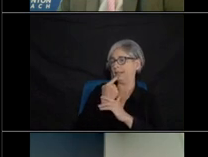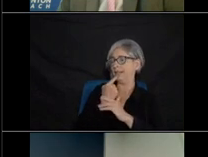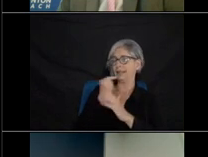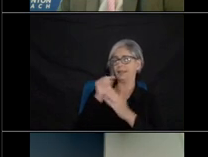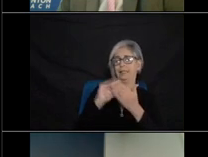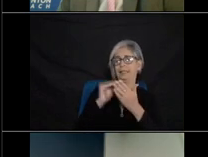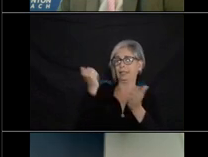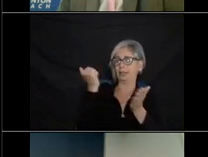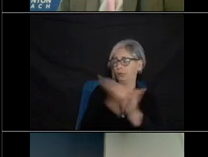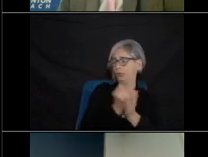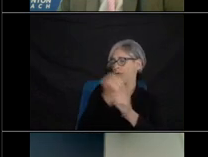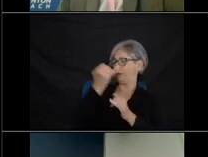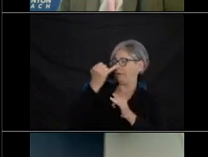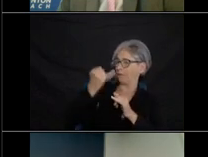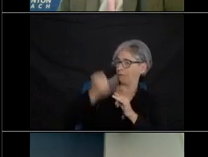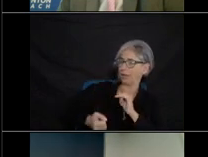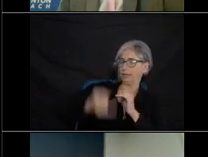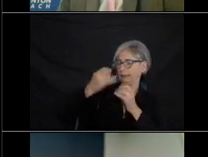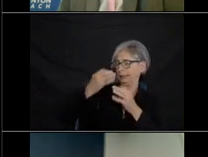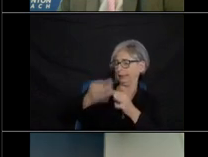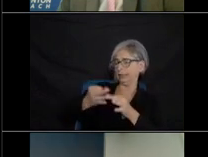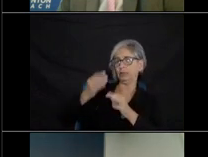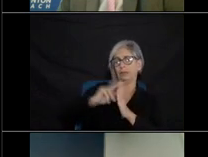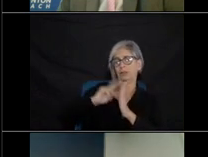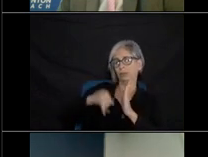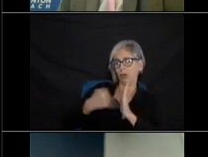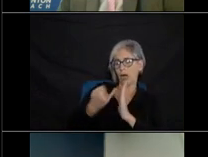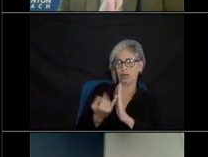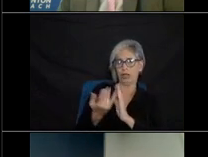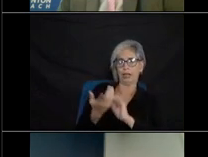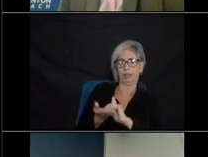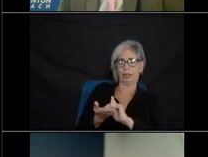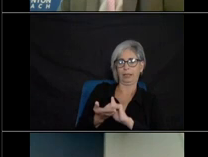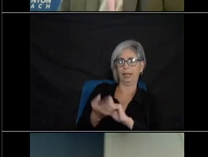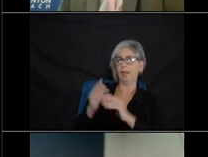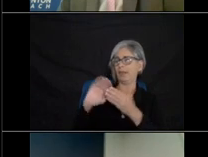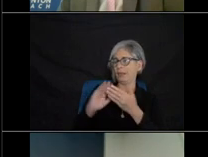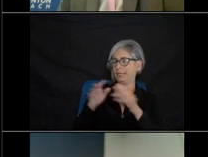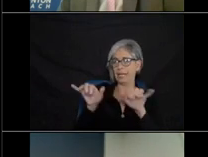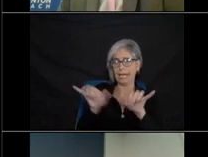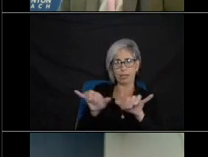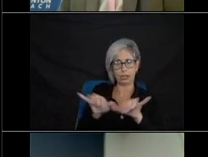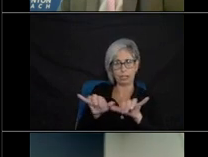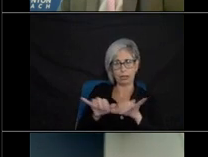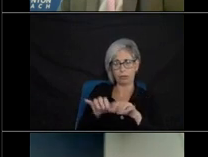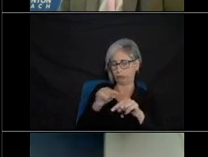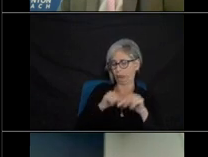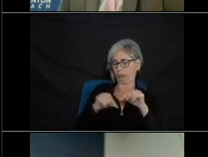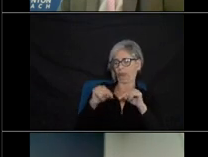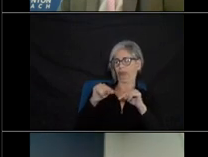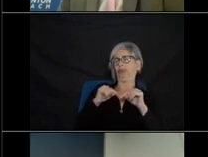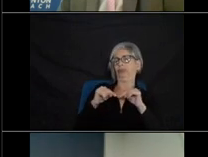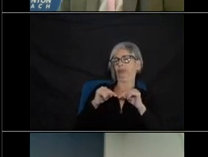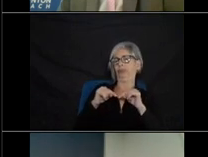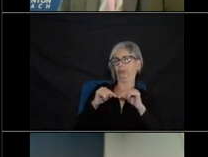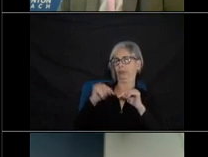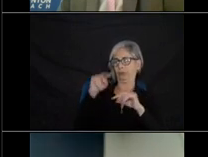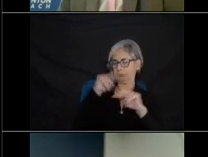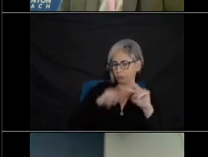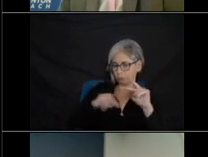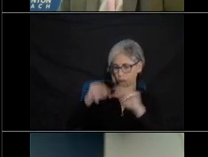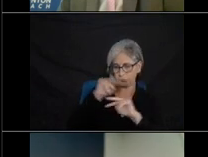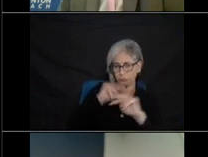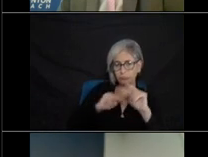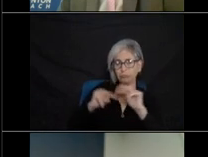approving the final plat of this project, can the city engineer then go back, do further study,